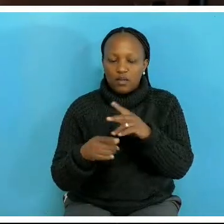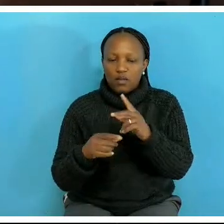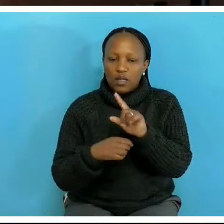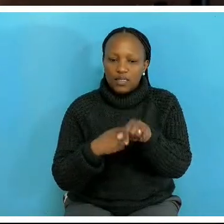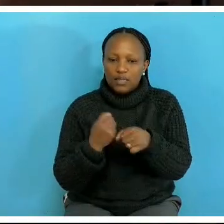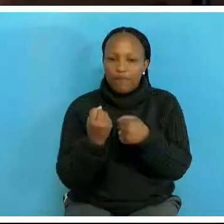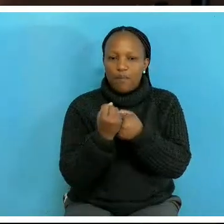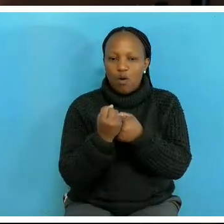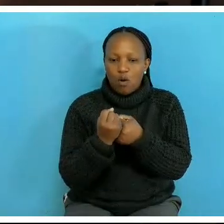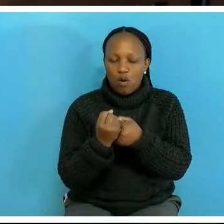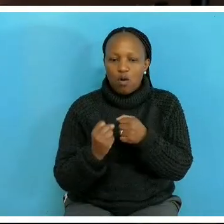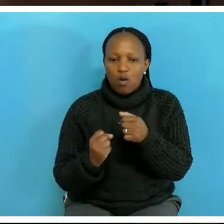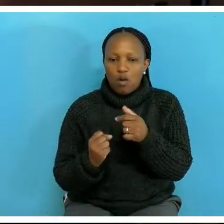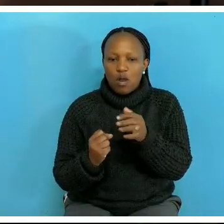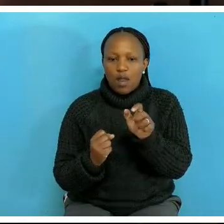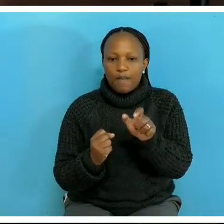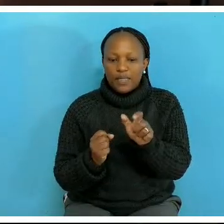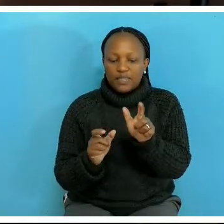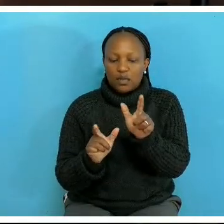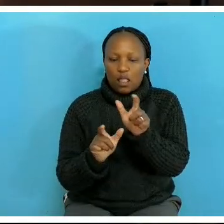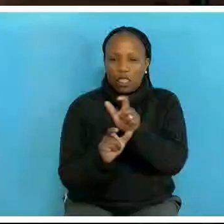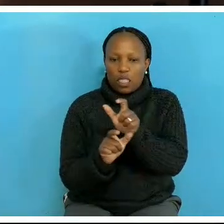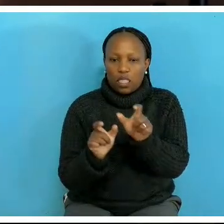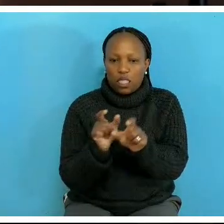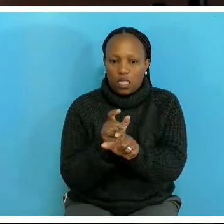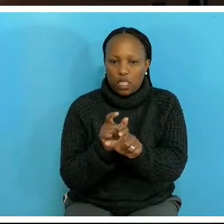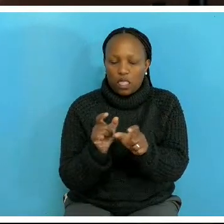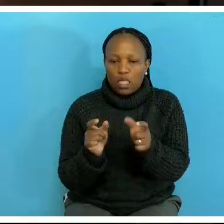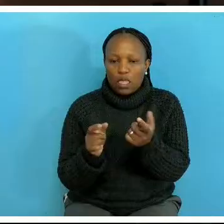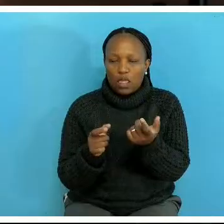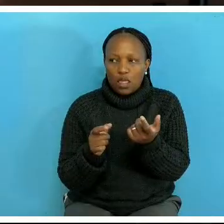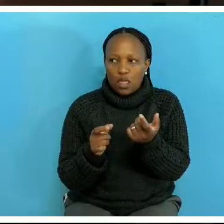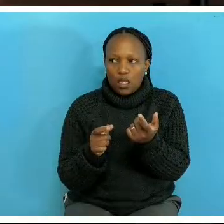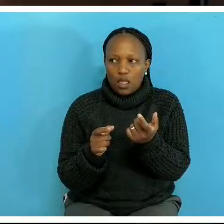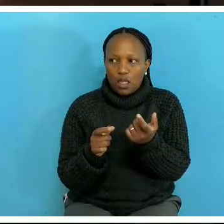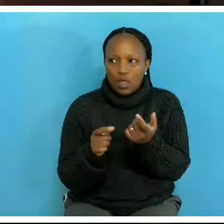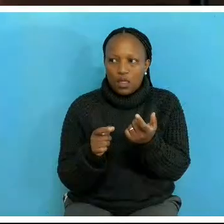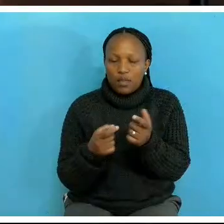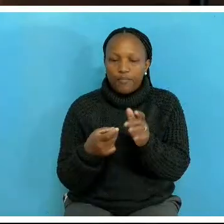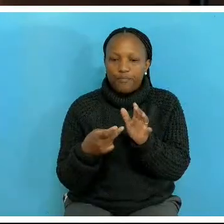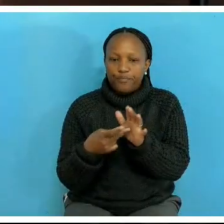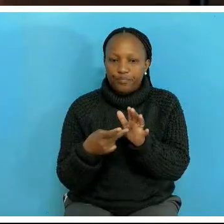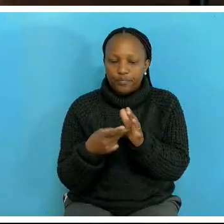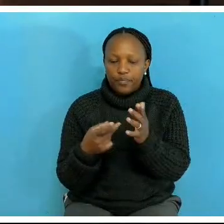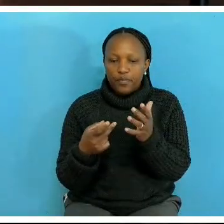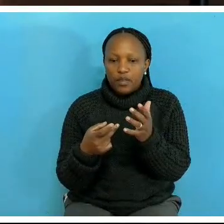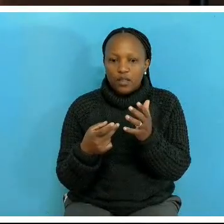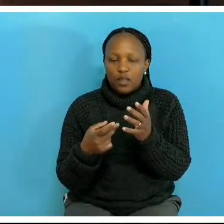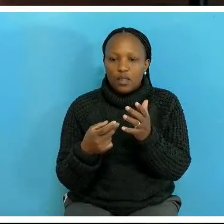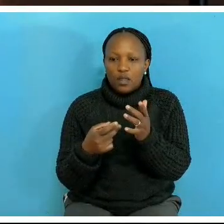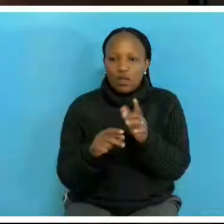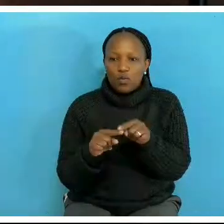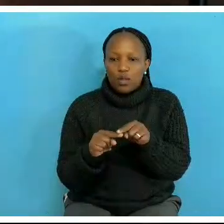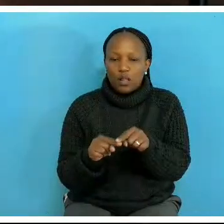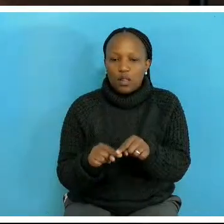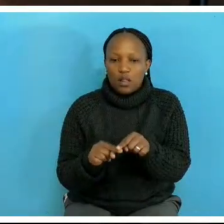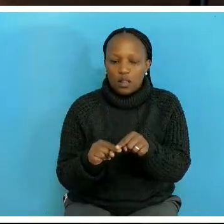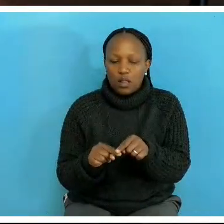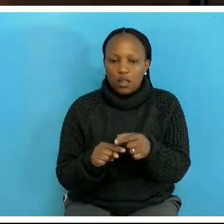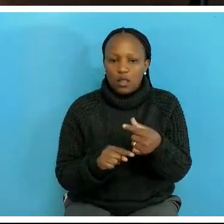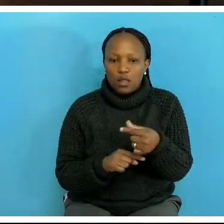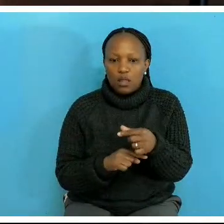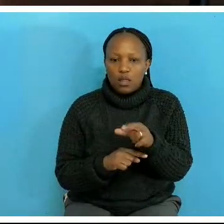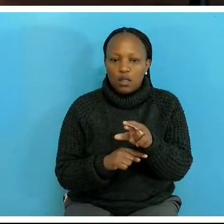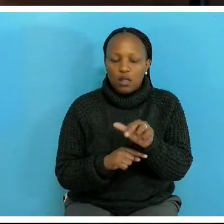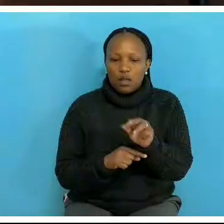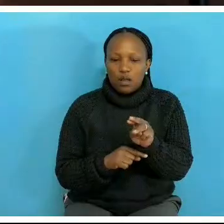there for dyslexic people. My chair, our emails, now we are depending on Grammarly, and then we are happy that there is